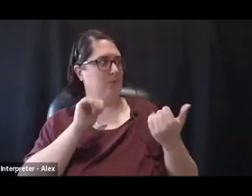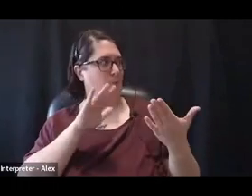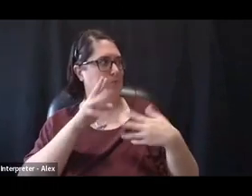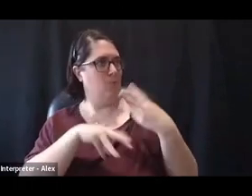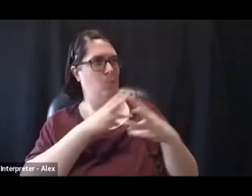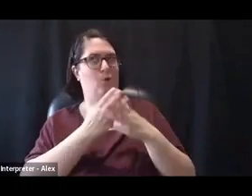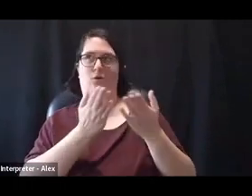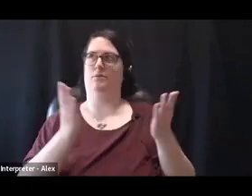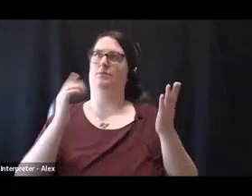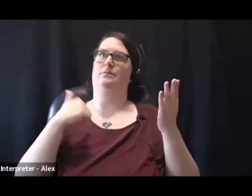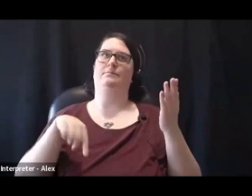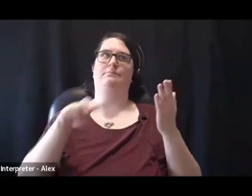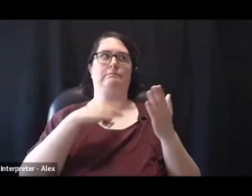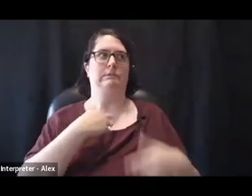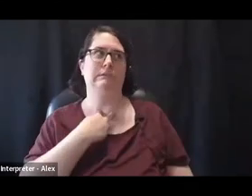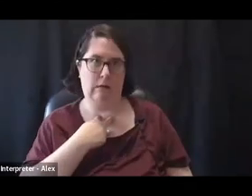what gets us into those binds.